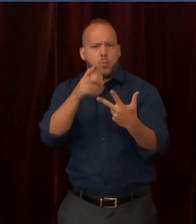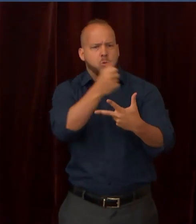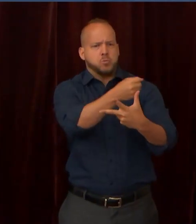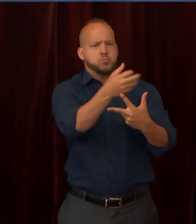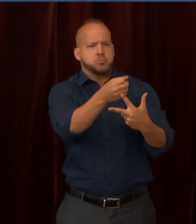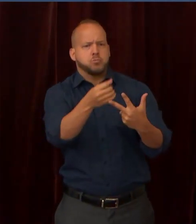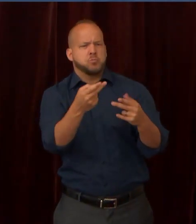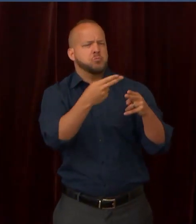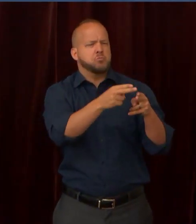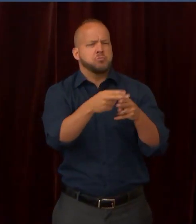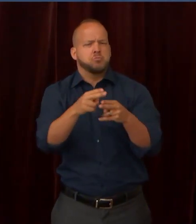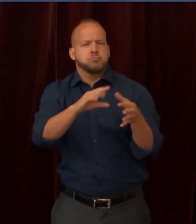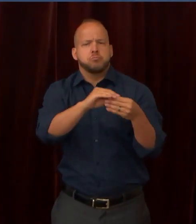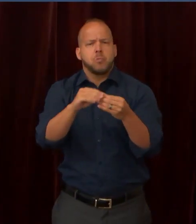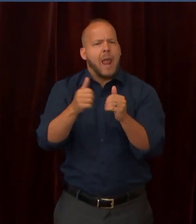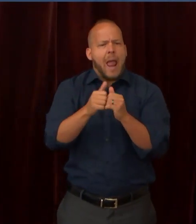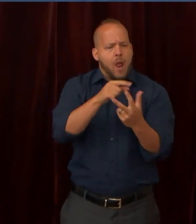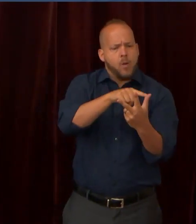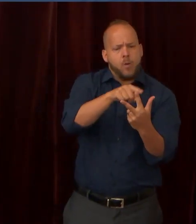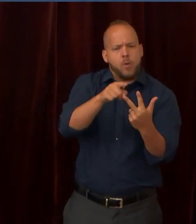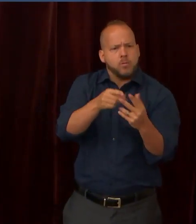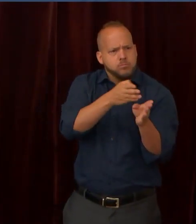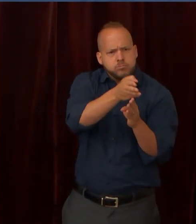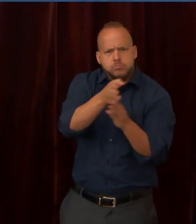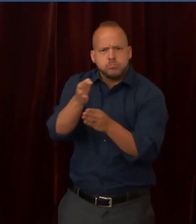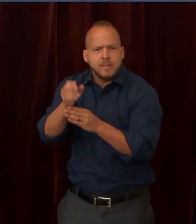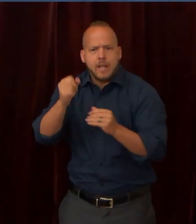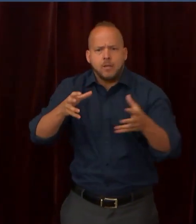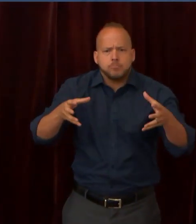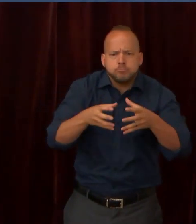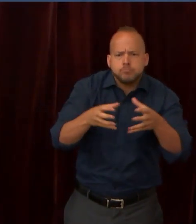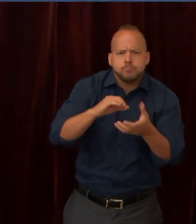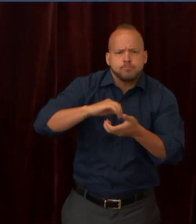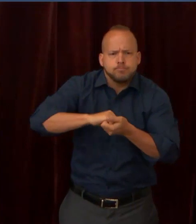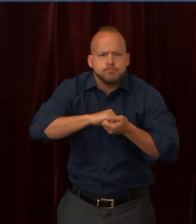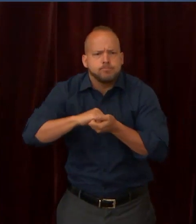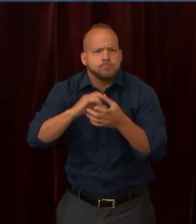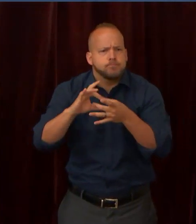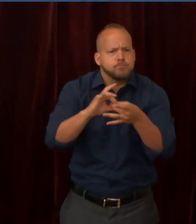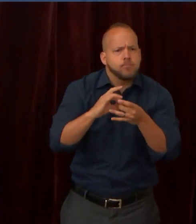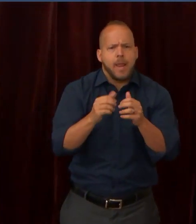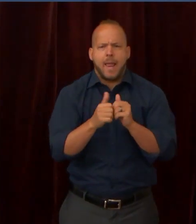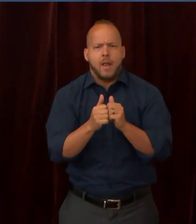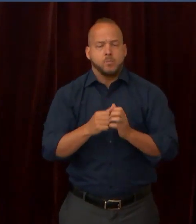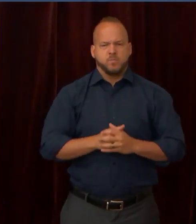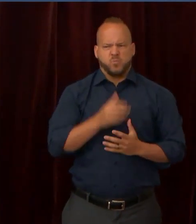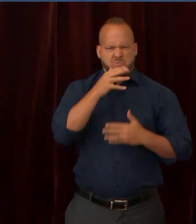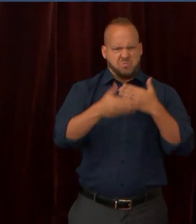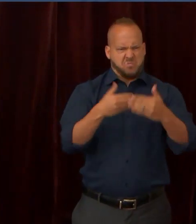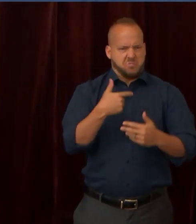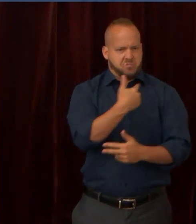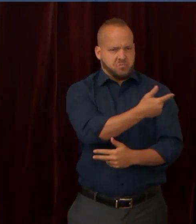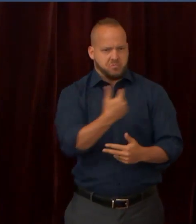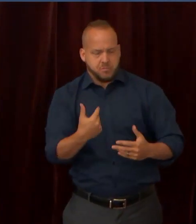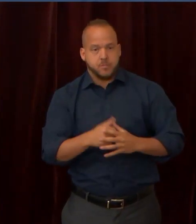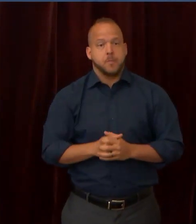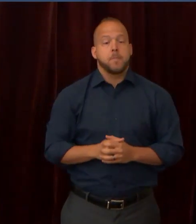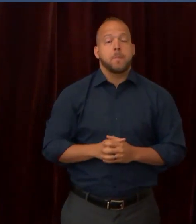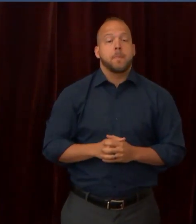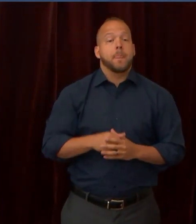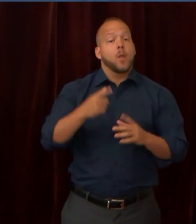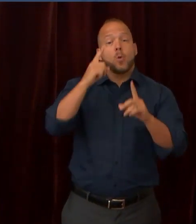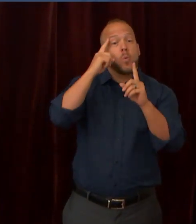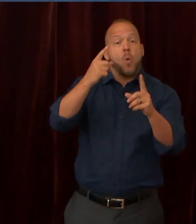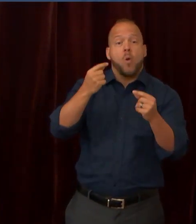guidance would state. For in-person services, the following activities with the appropriate